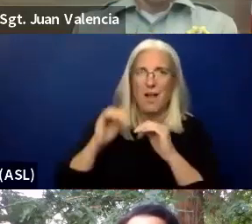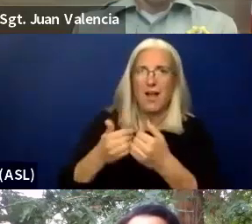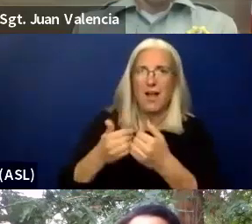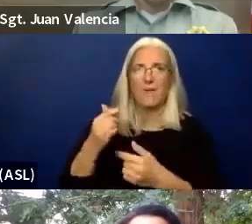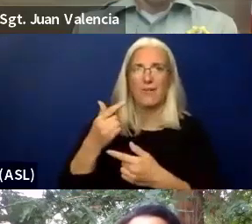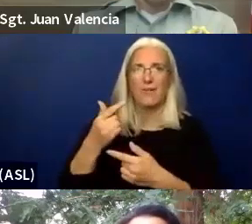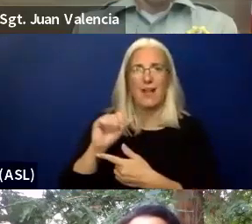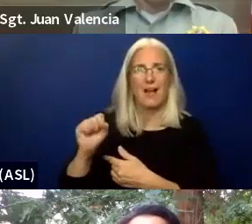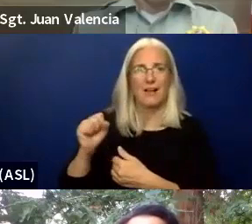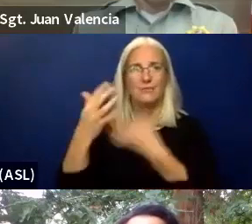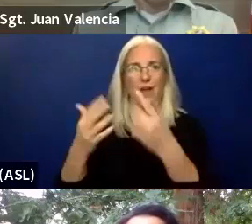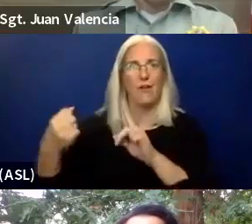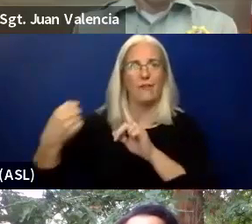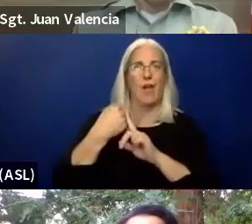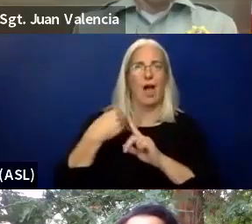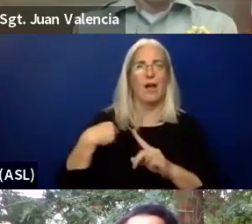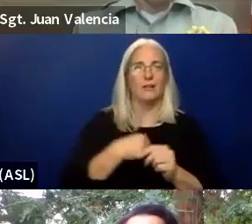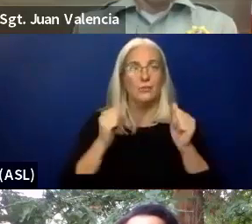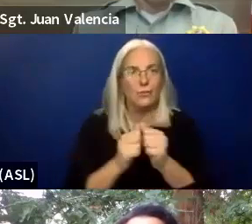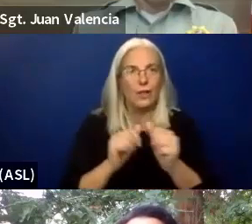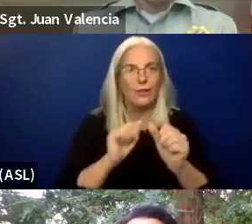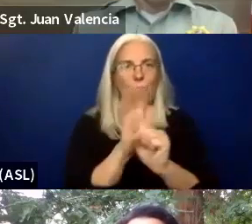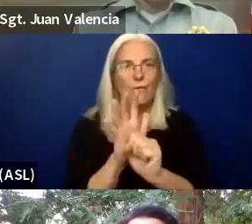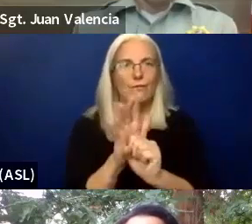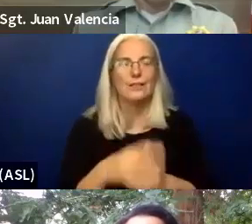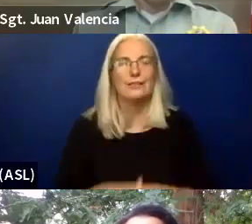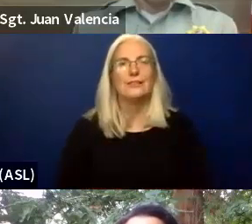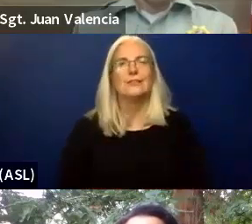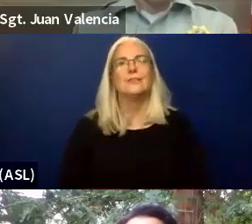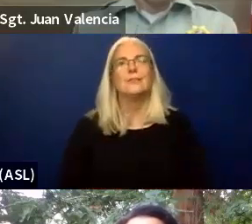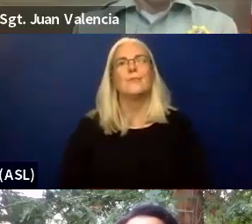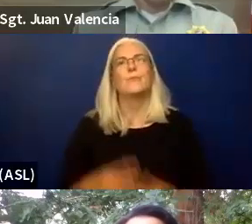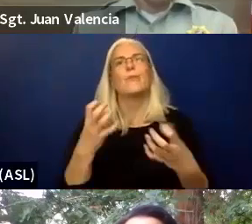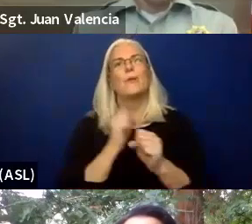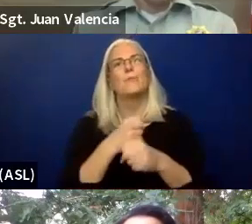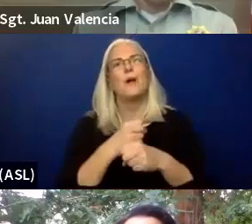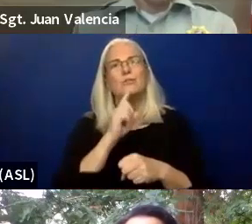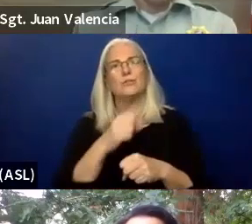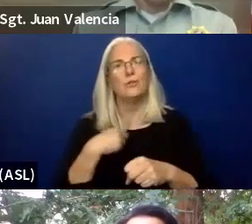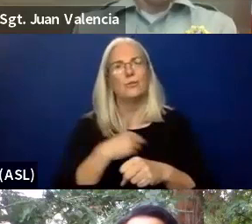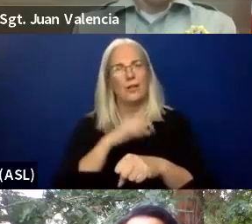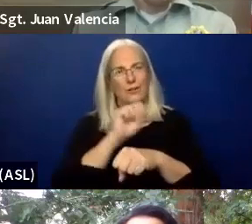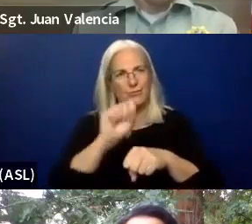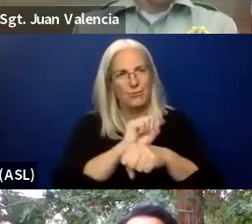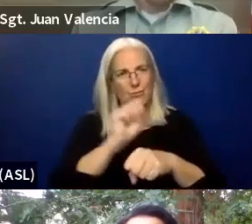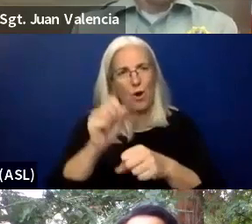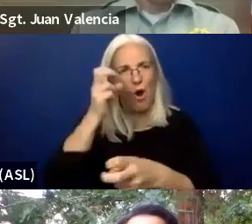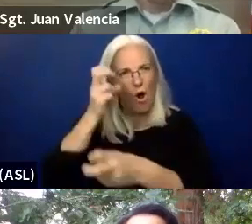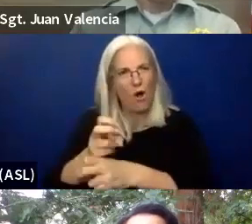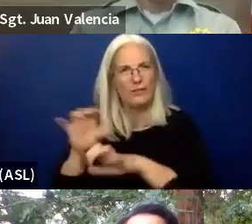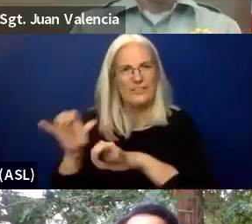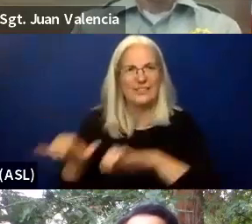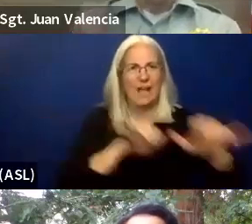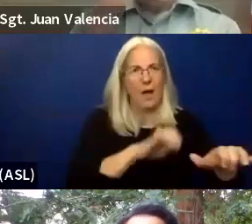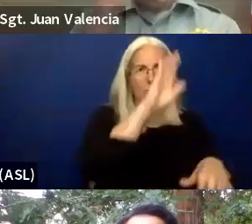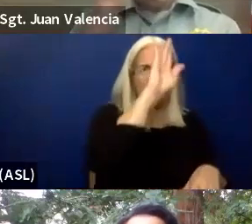test positivity, and to make sure we're working as hard as the firefighters to keep our community safe. In